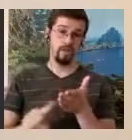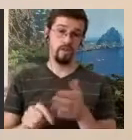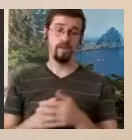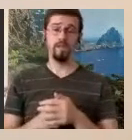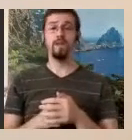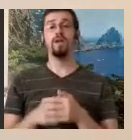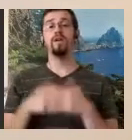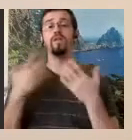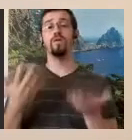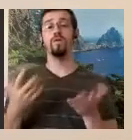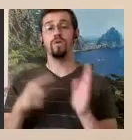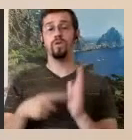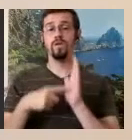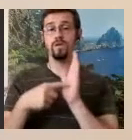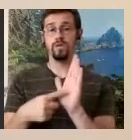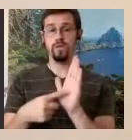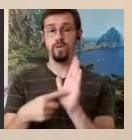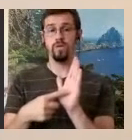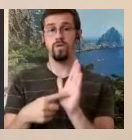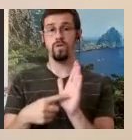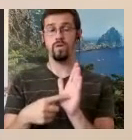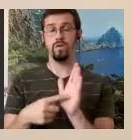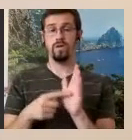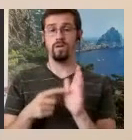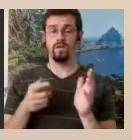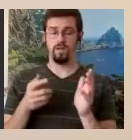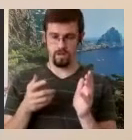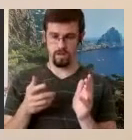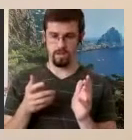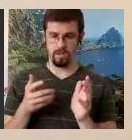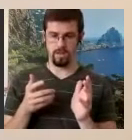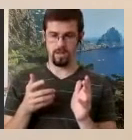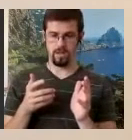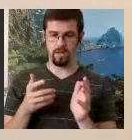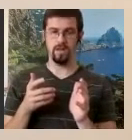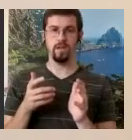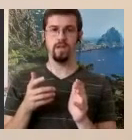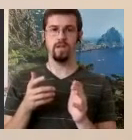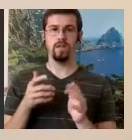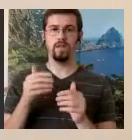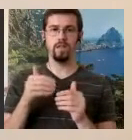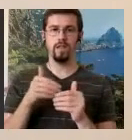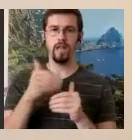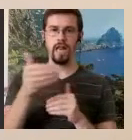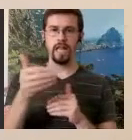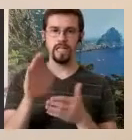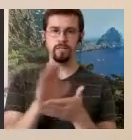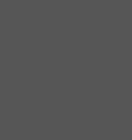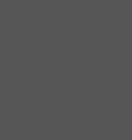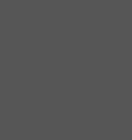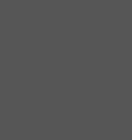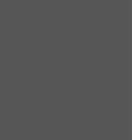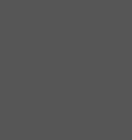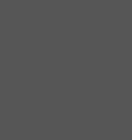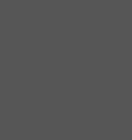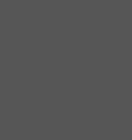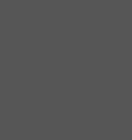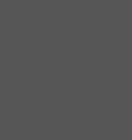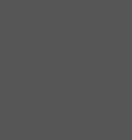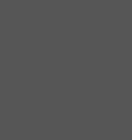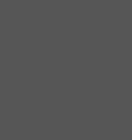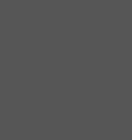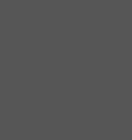show page 2. Well, not just. So I'll click on it now. Okay.